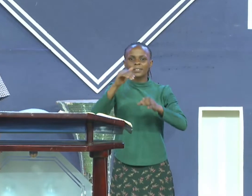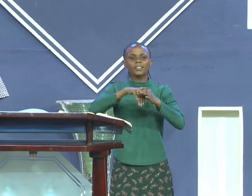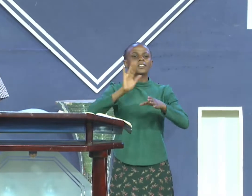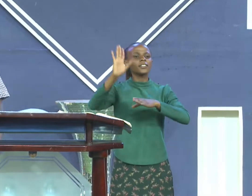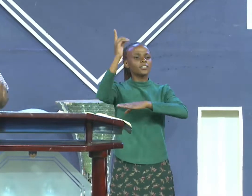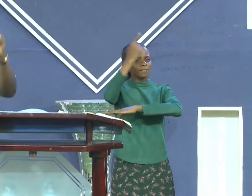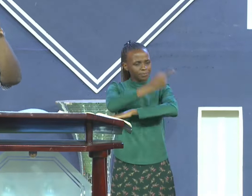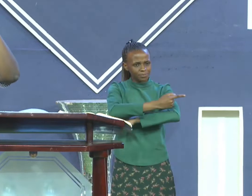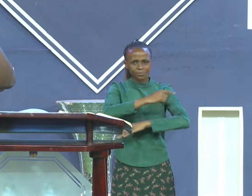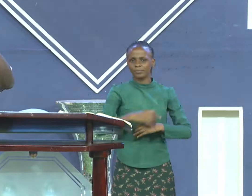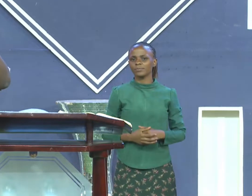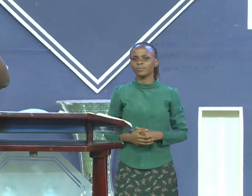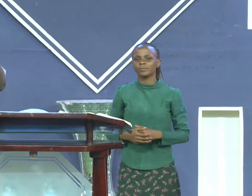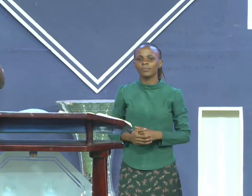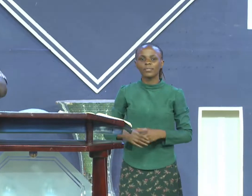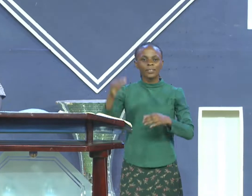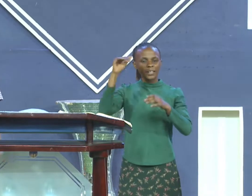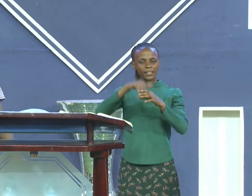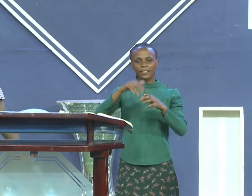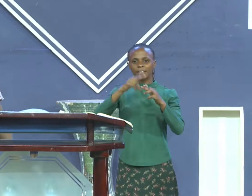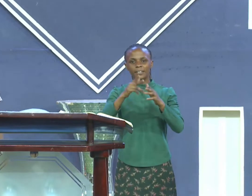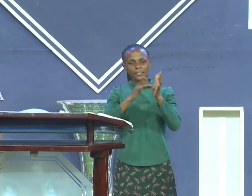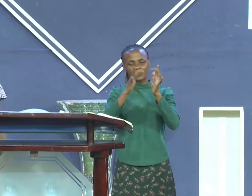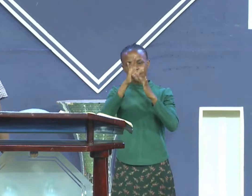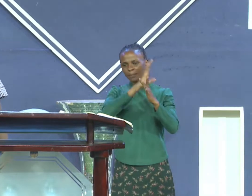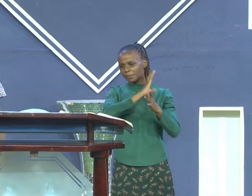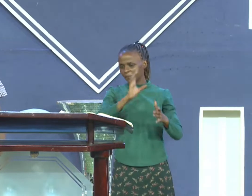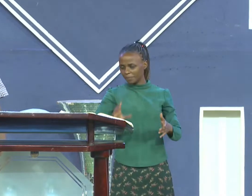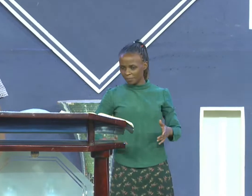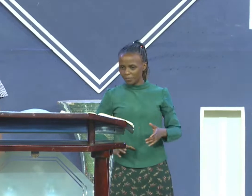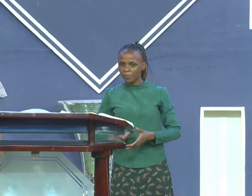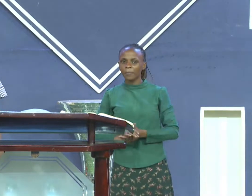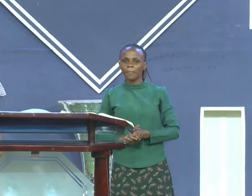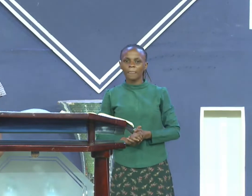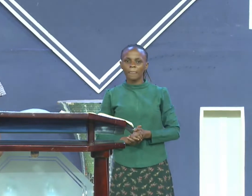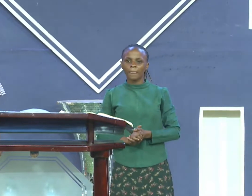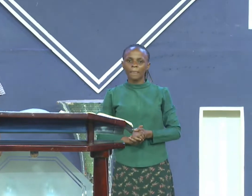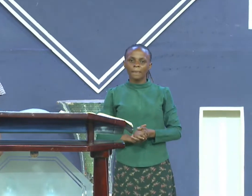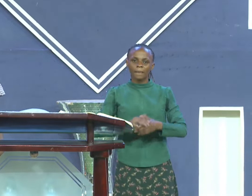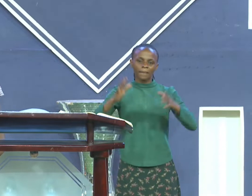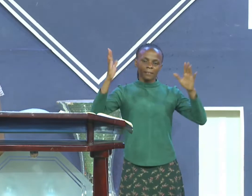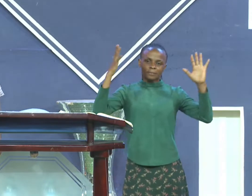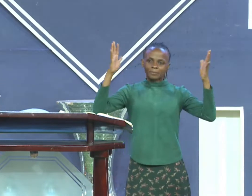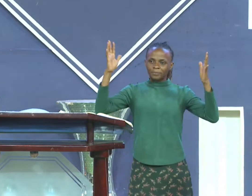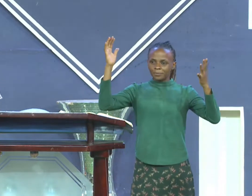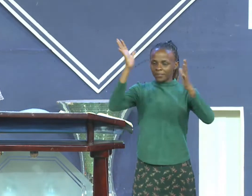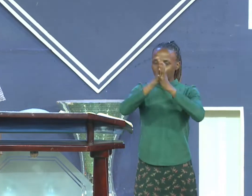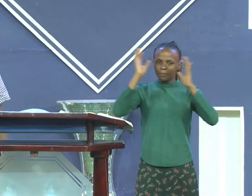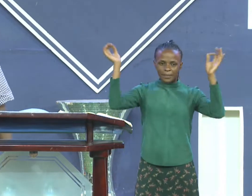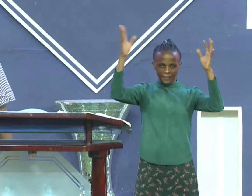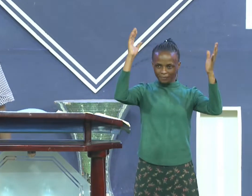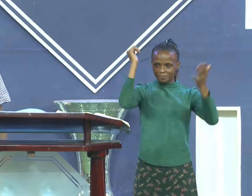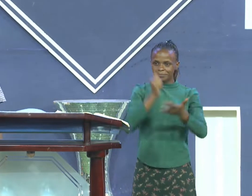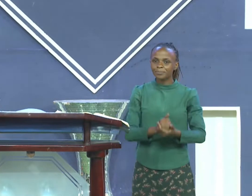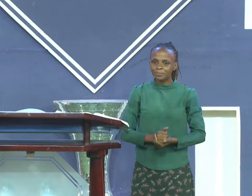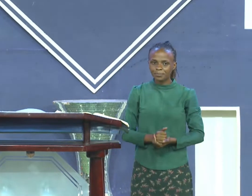birth to whatever you're meant to give birth to in your days. In the name of Jesus Christ. Hallelujah.